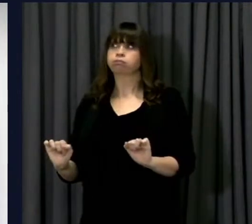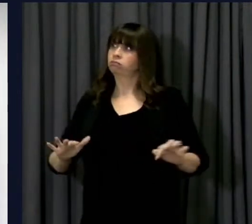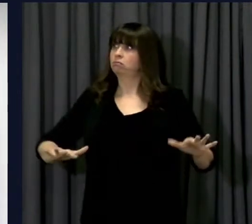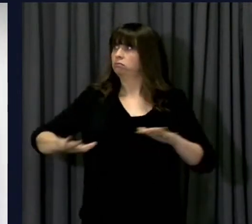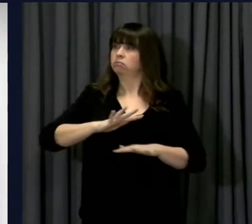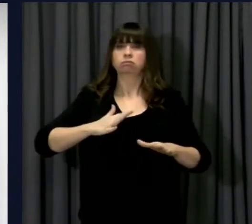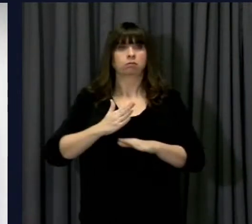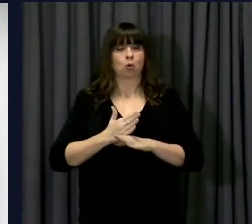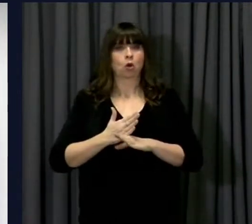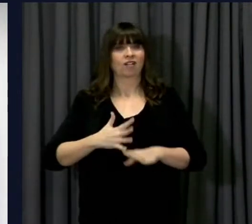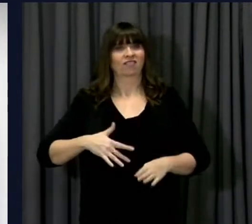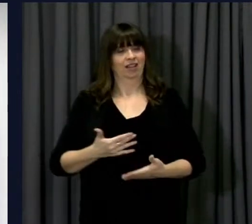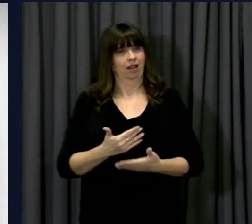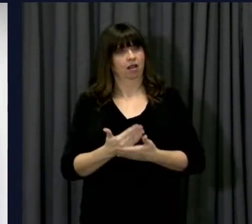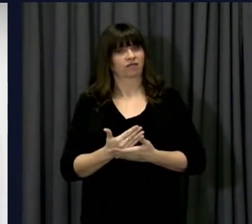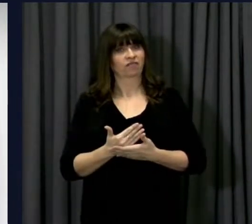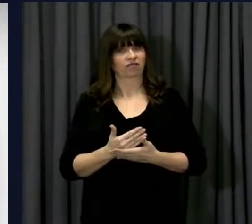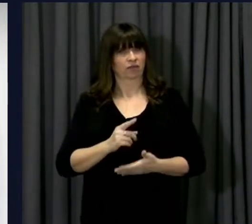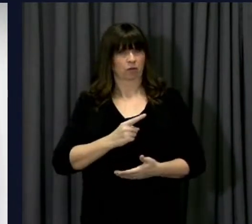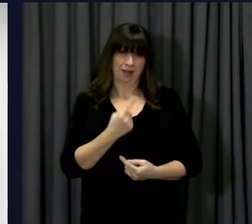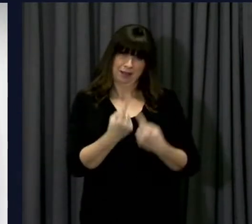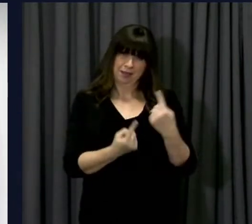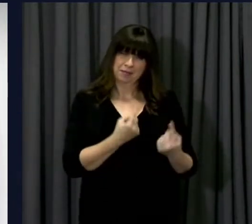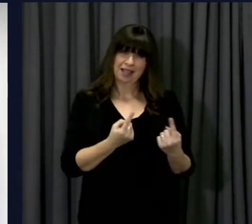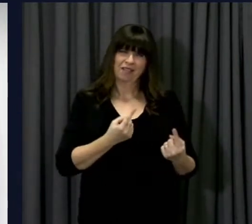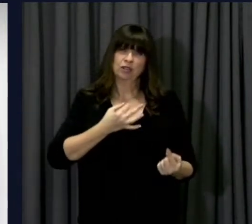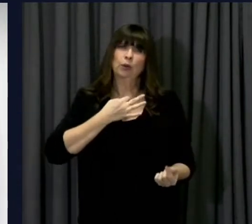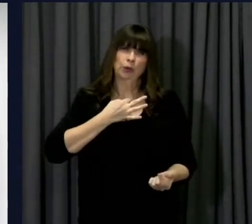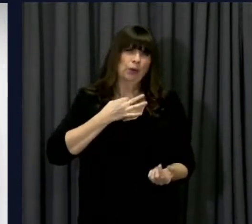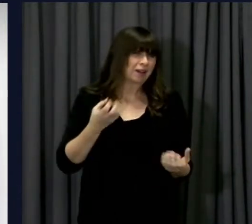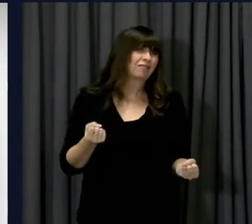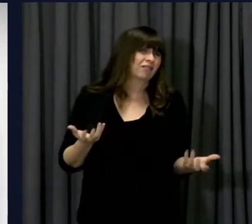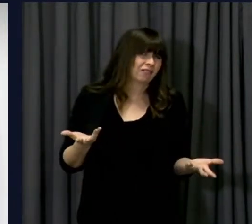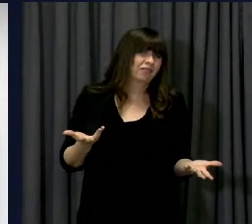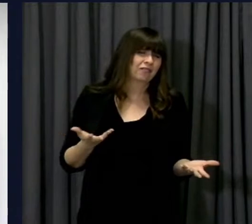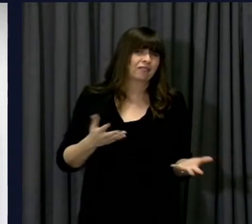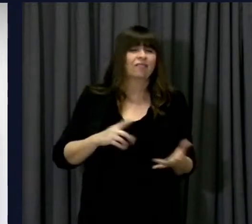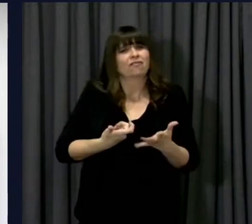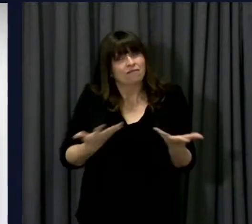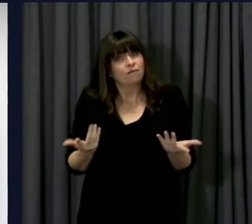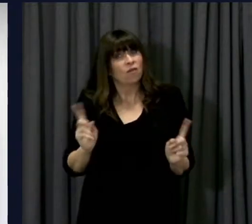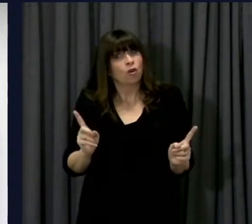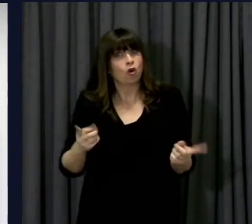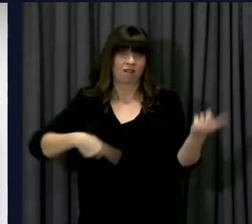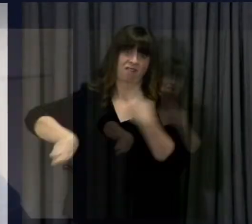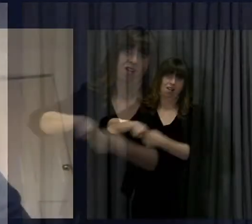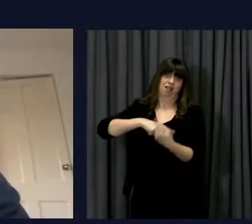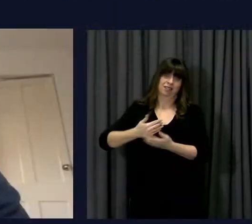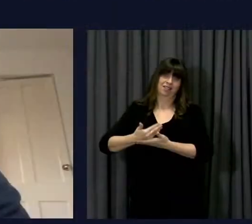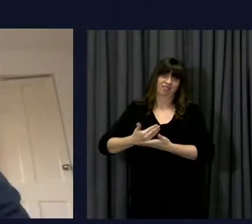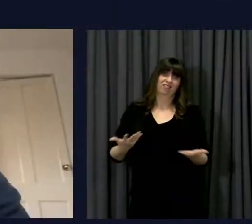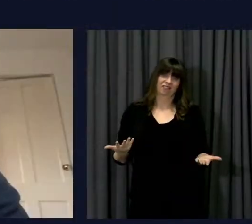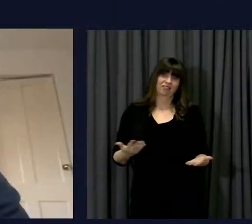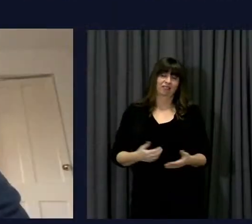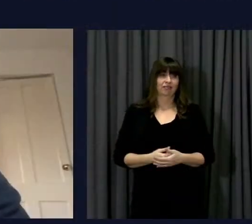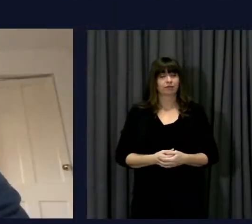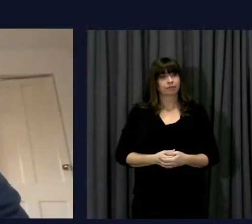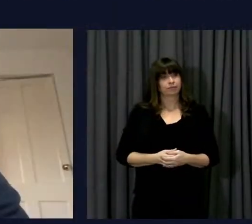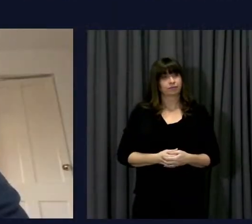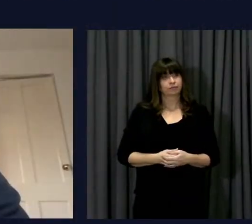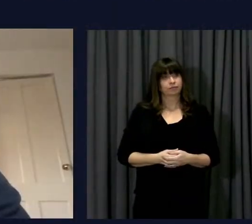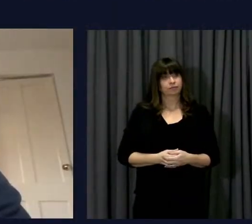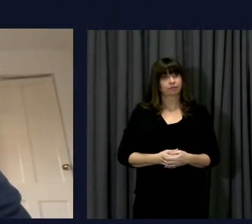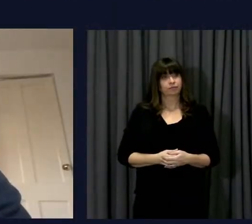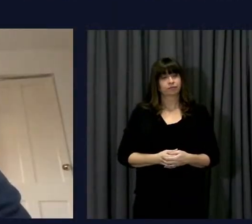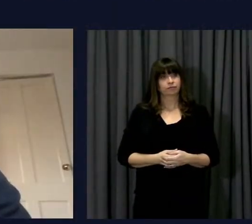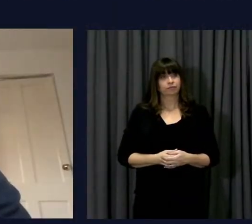seek to protect them as they put themselves in harm's way every day for our sake. Thank you very much. Secondly, can you